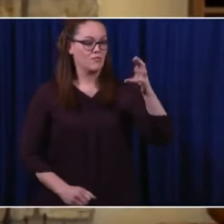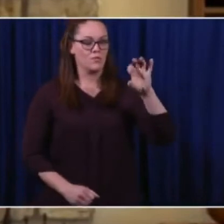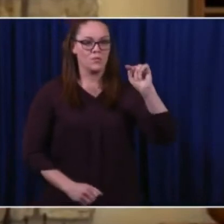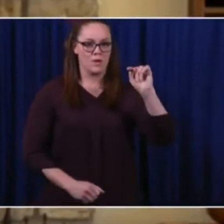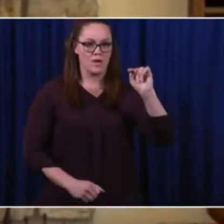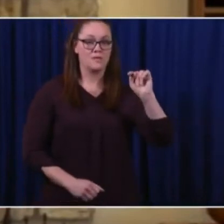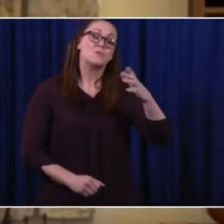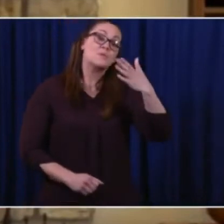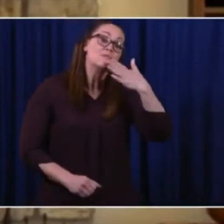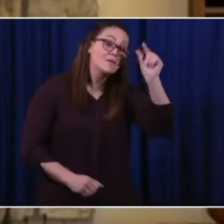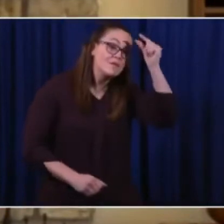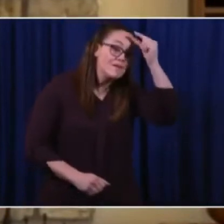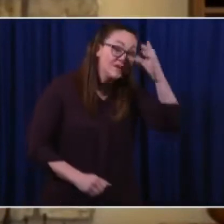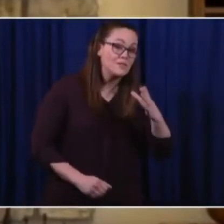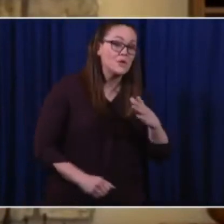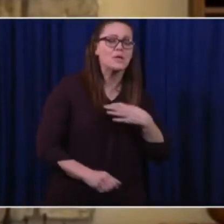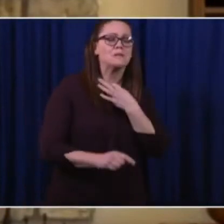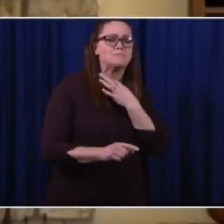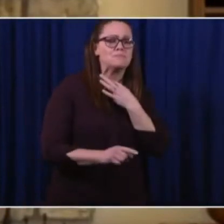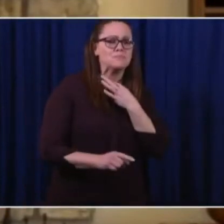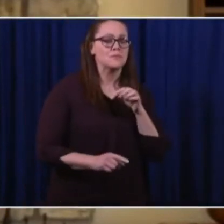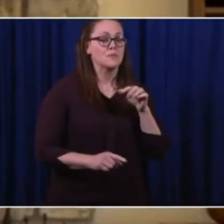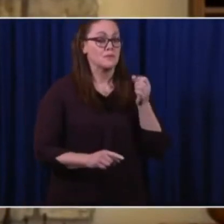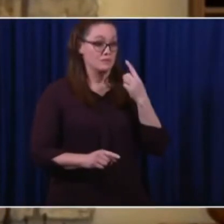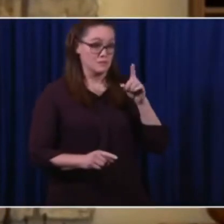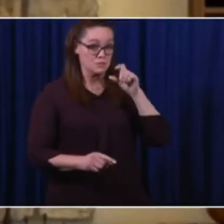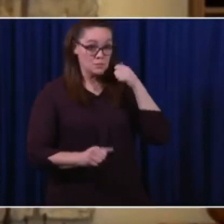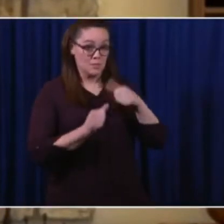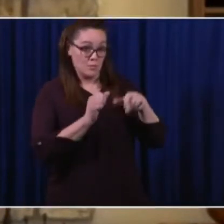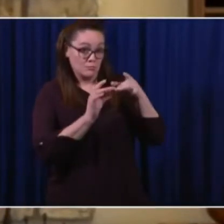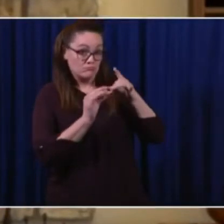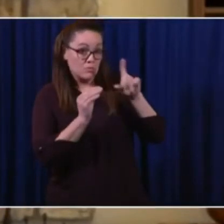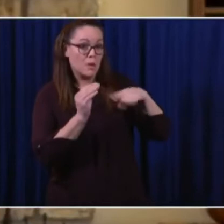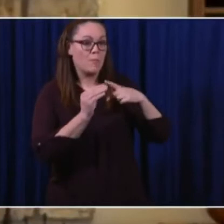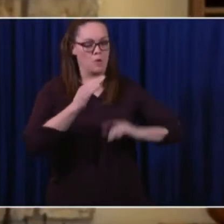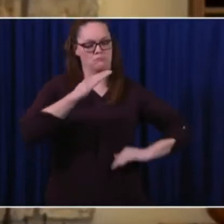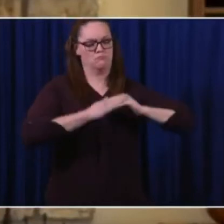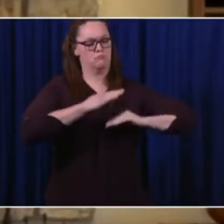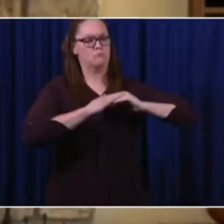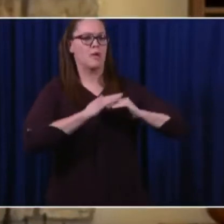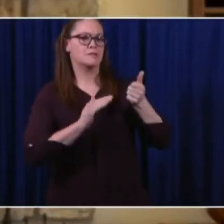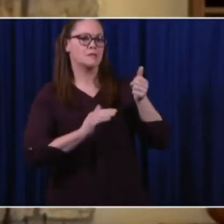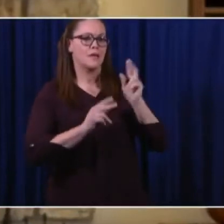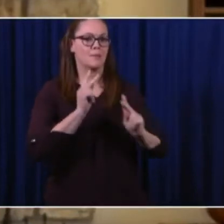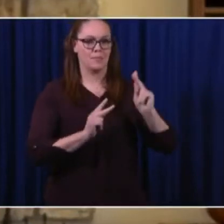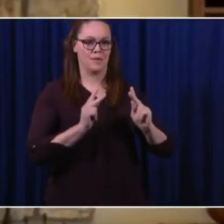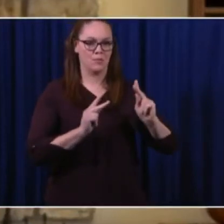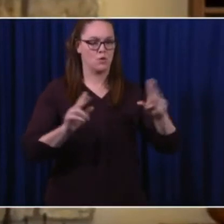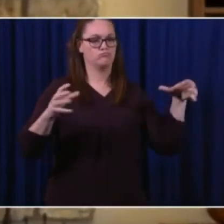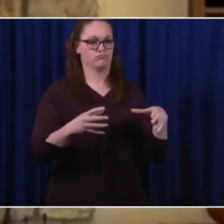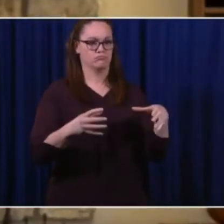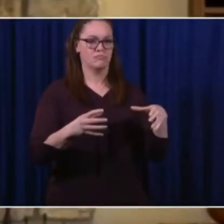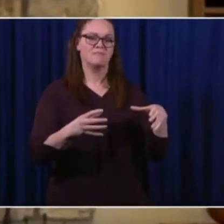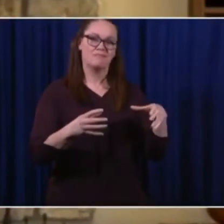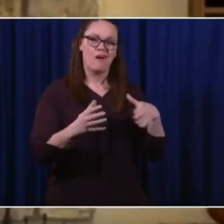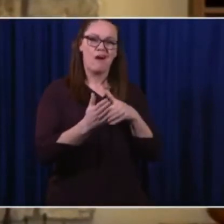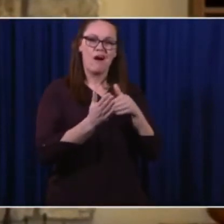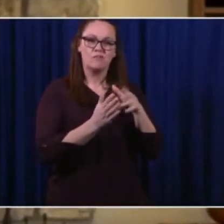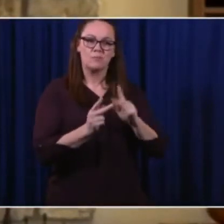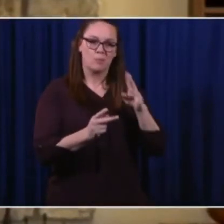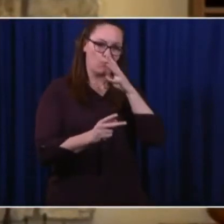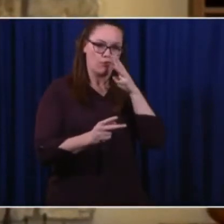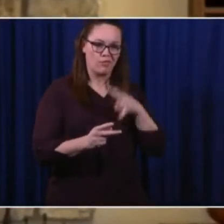this strengthen the 10-person gathering limit? In other words, that's not often enforced. Would it be more enforced under the